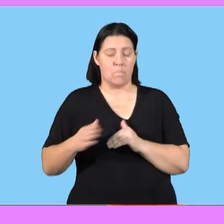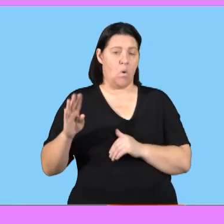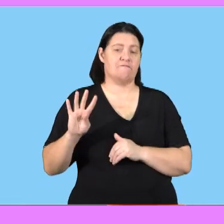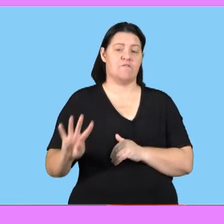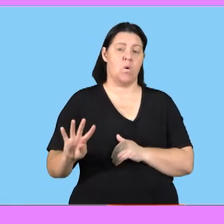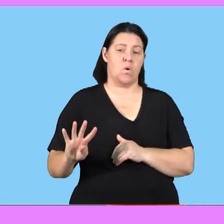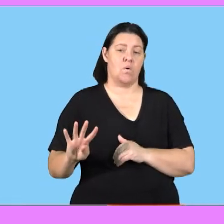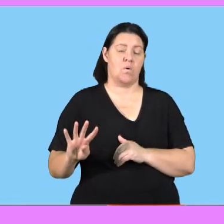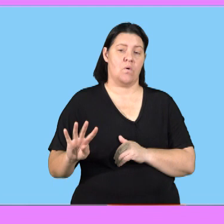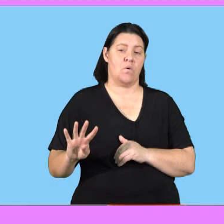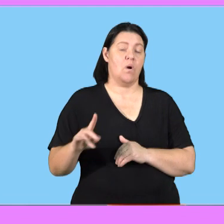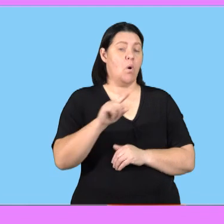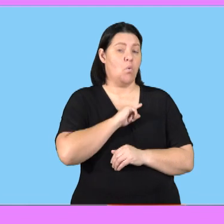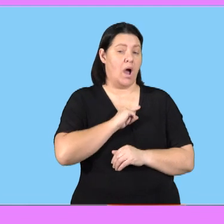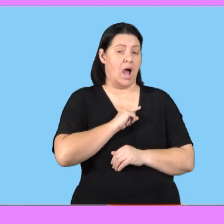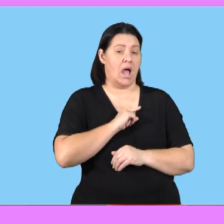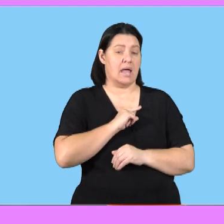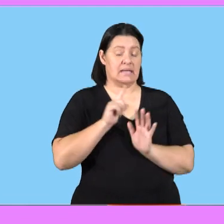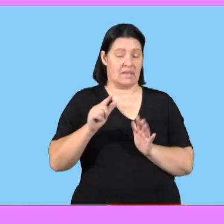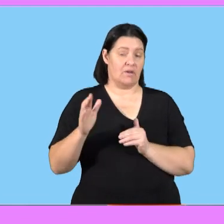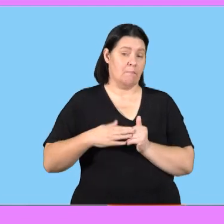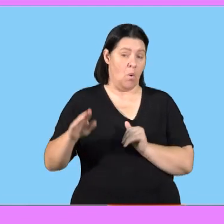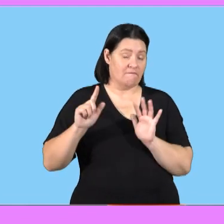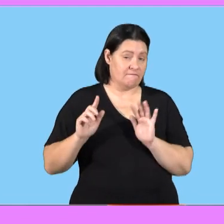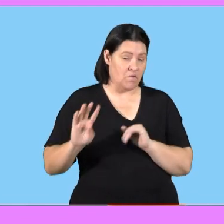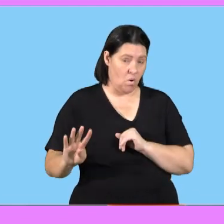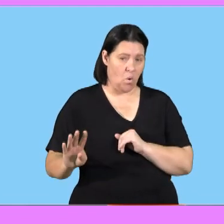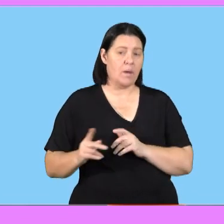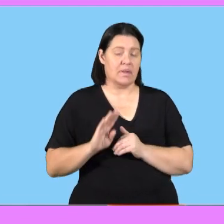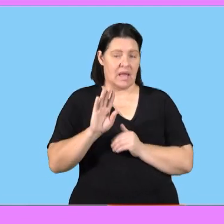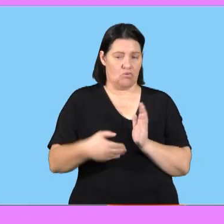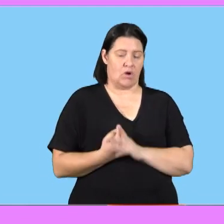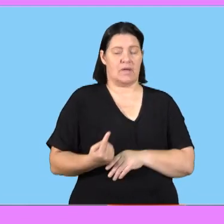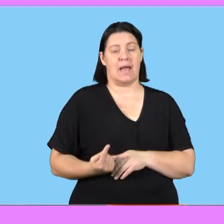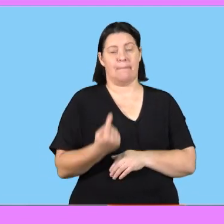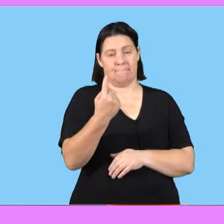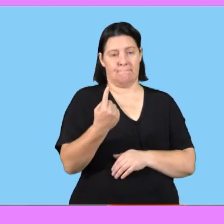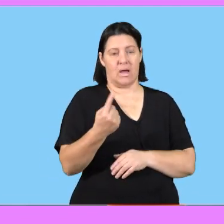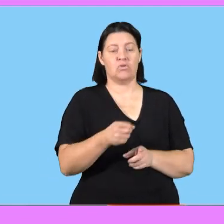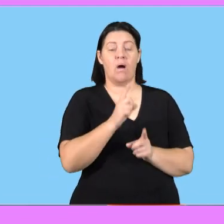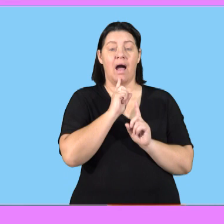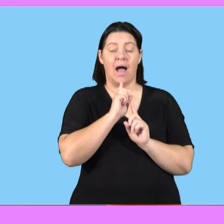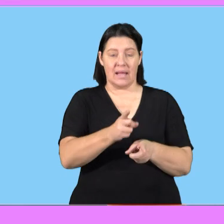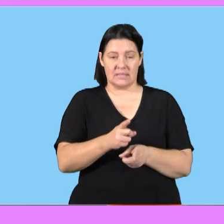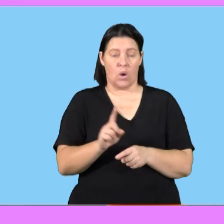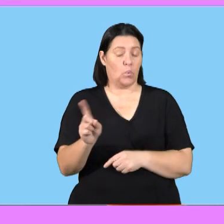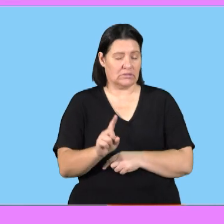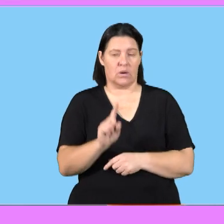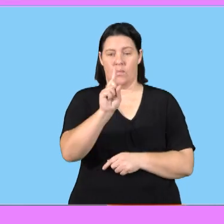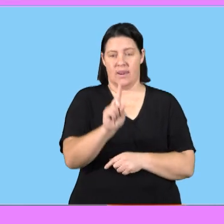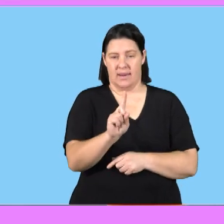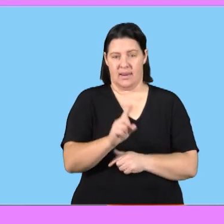4. So because 7 is greater than 4, we are going to round up. Then our answer will then